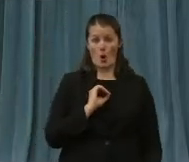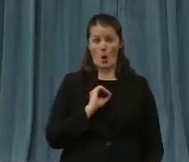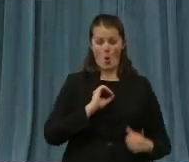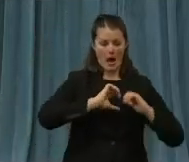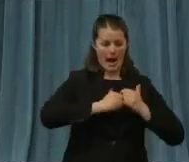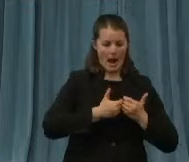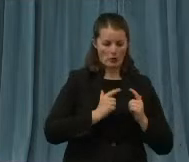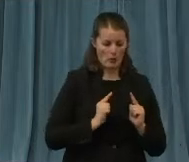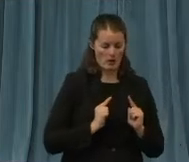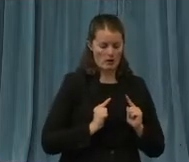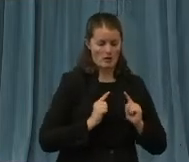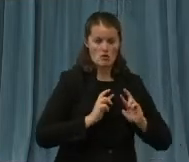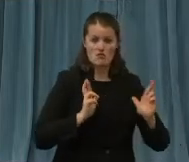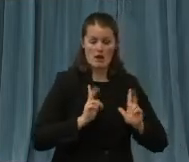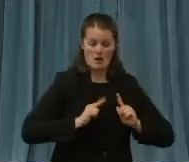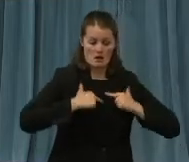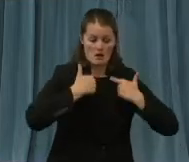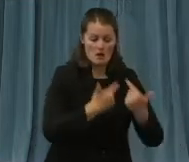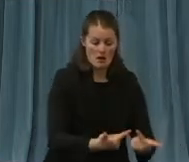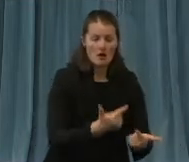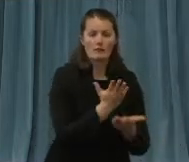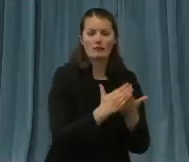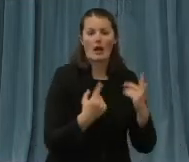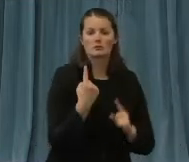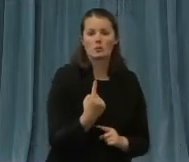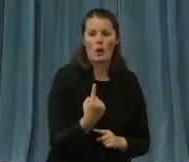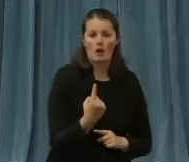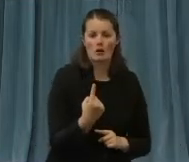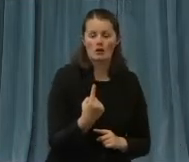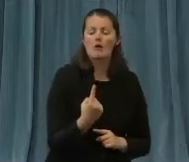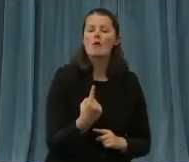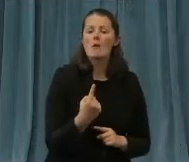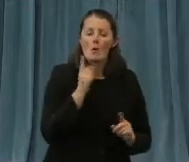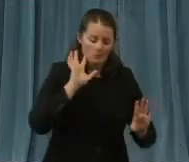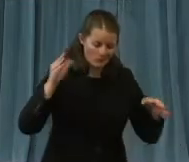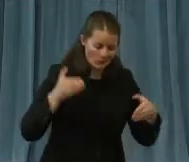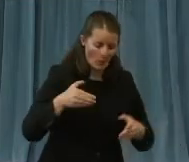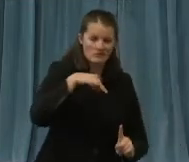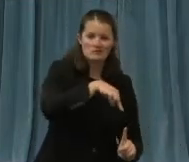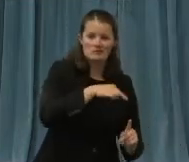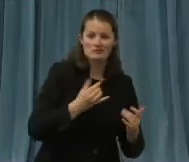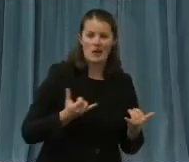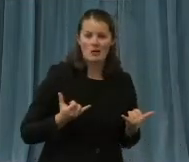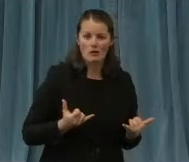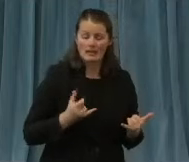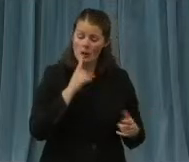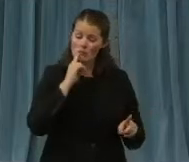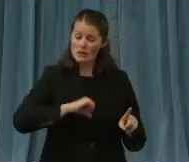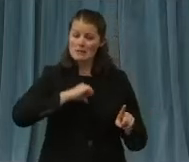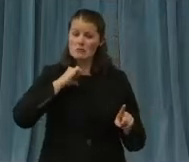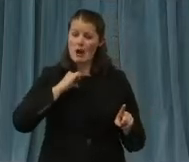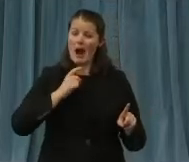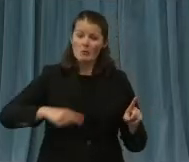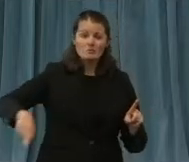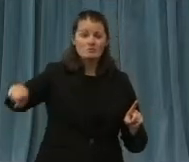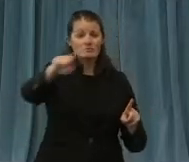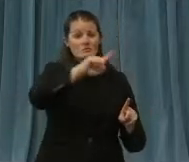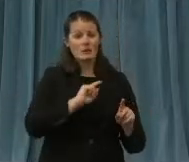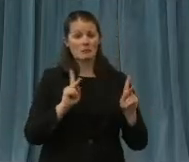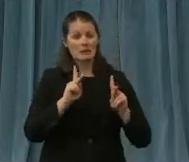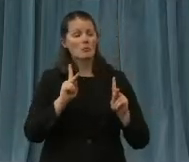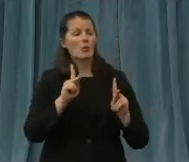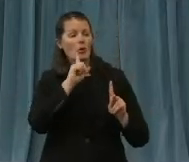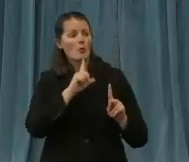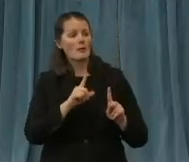well Nevadans continue to perform as well as they have. And I'm really proud. They've done a great job with social distancing. They've done a great